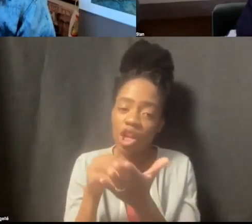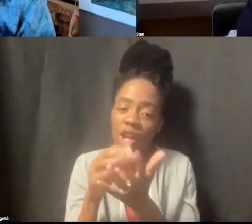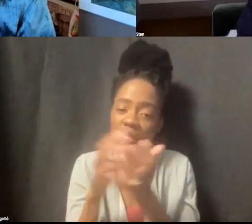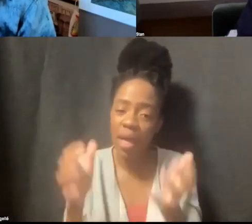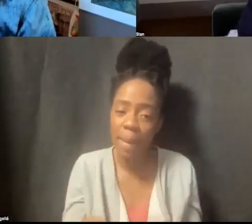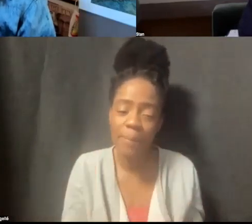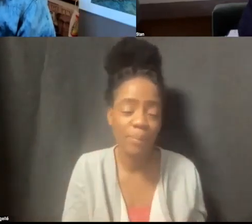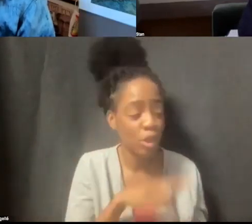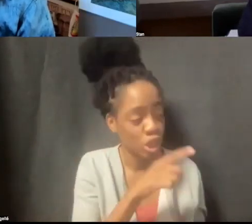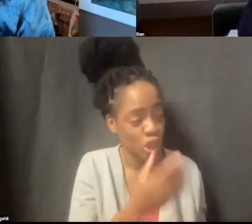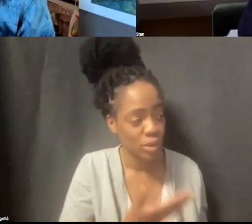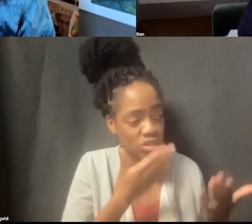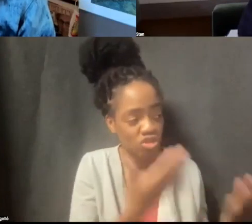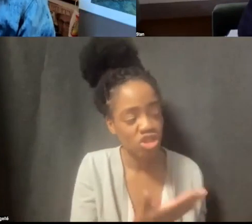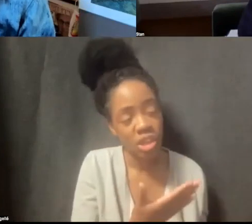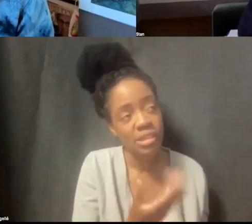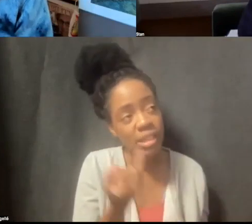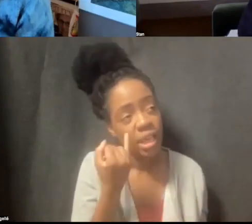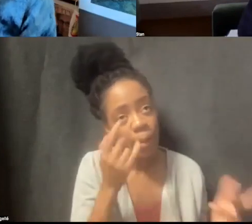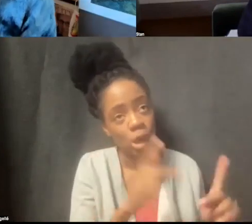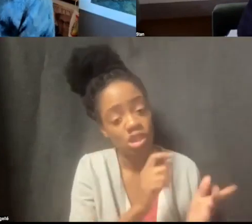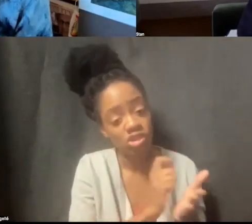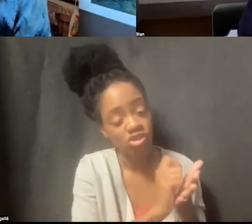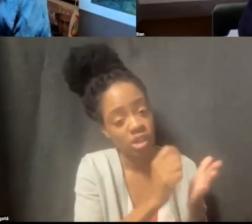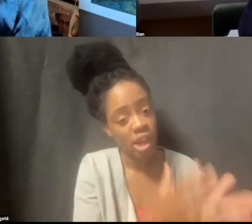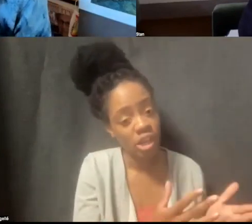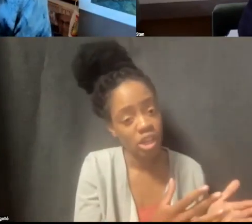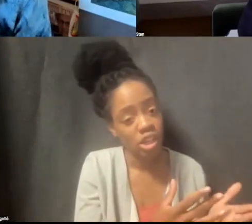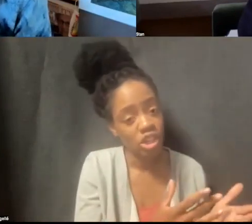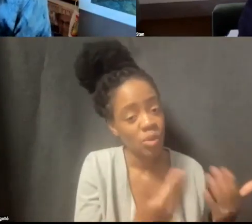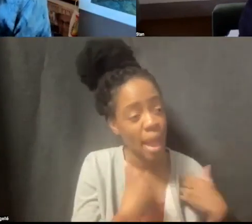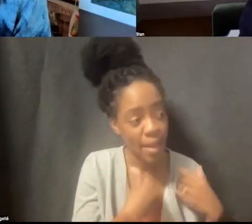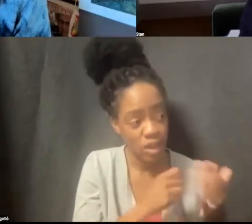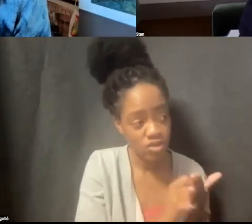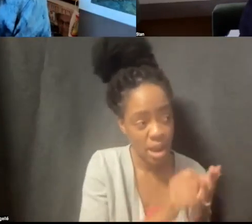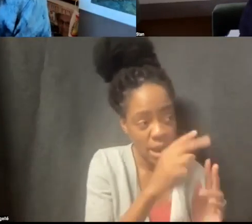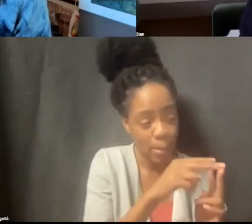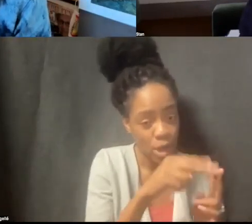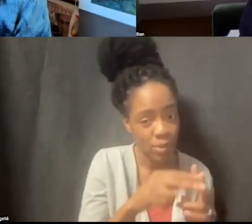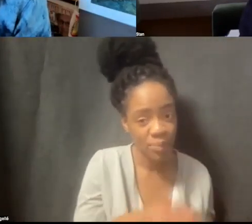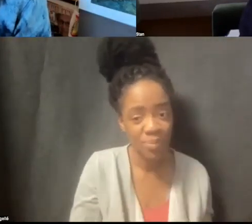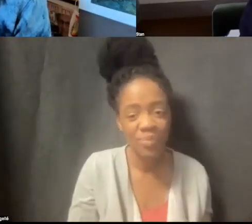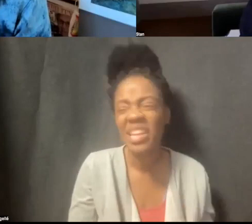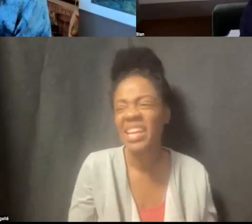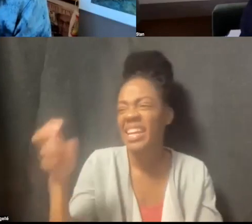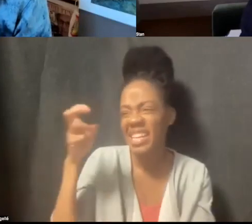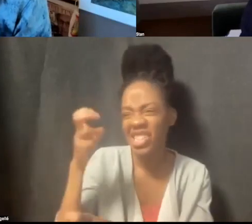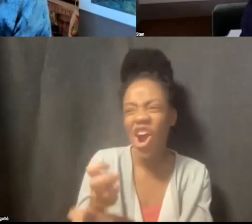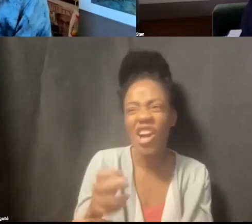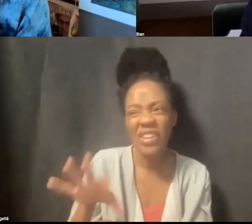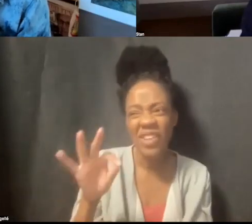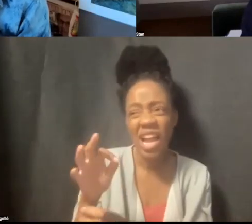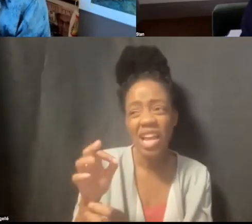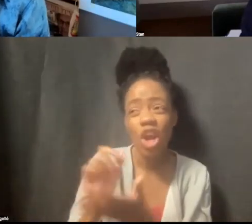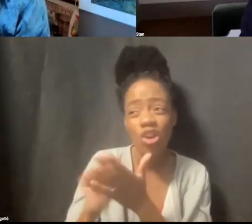you suggest, let's say somebody is a writer, to get a writing partner? It's hard to find one that you mesh with. I've been lucky